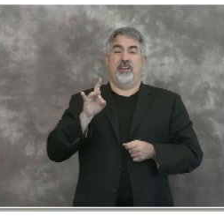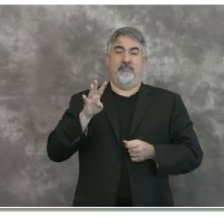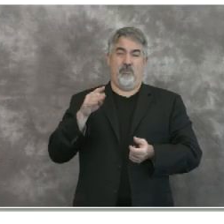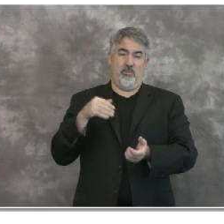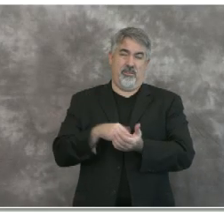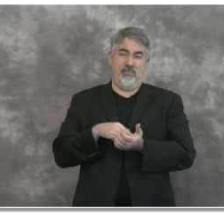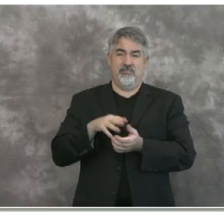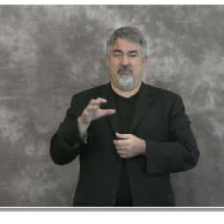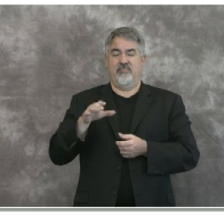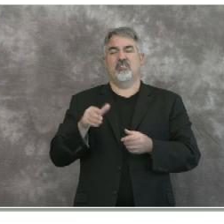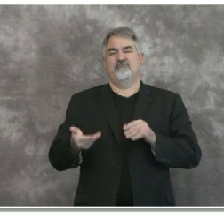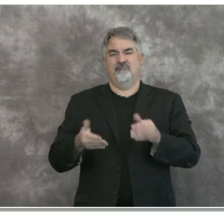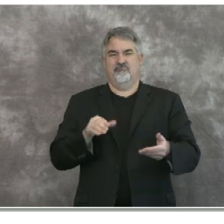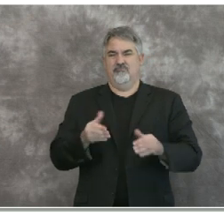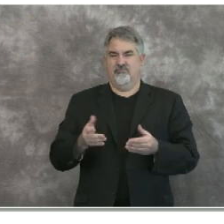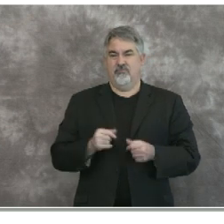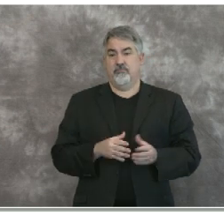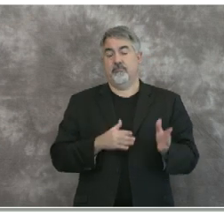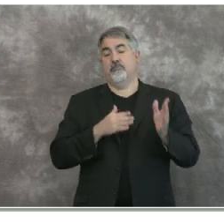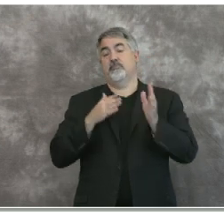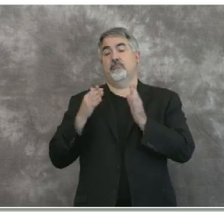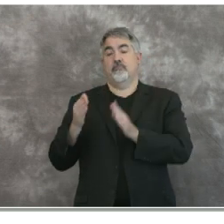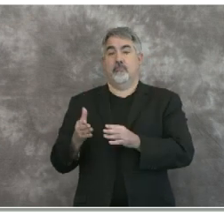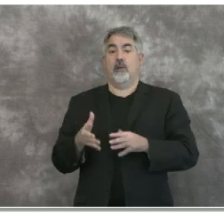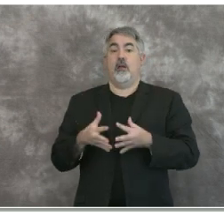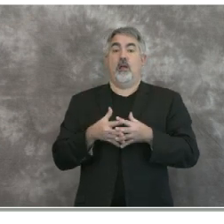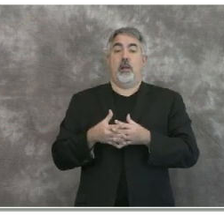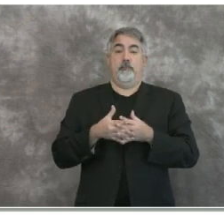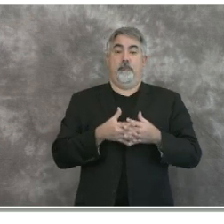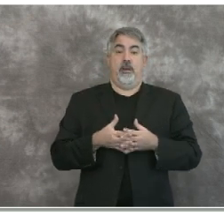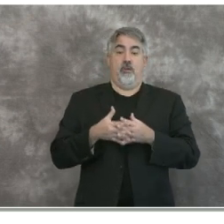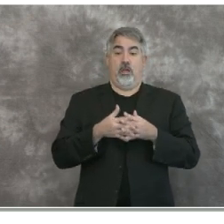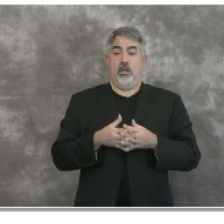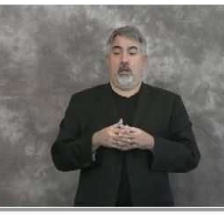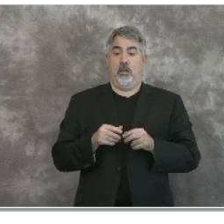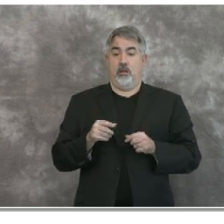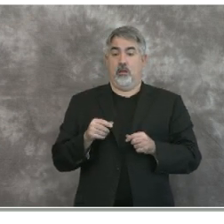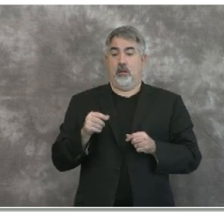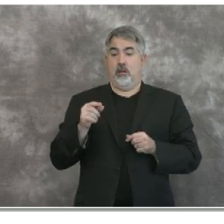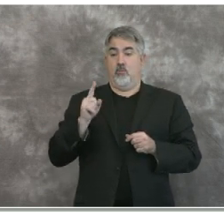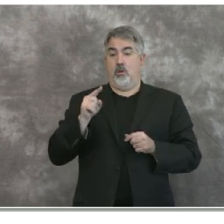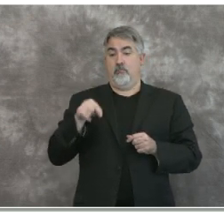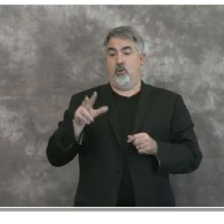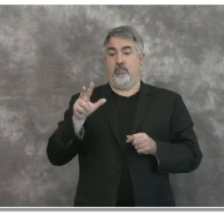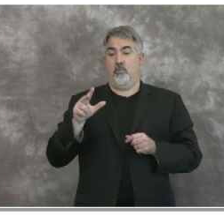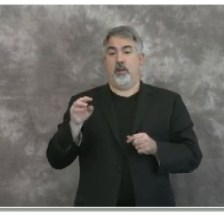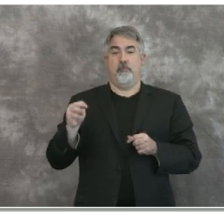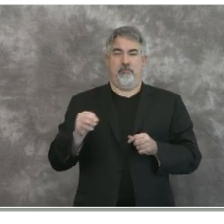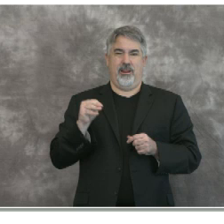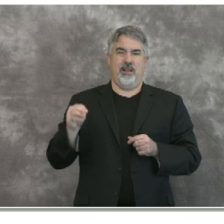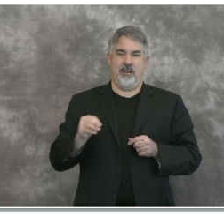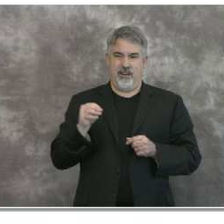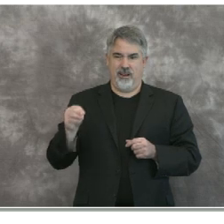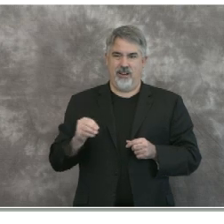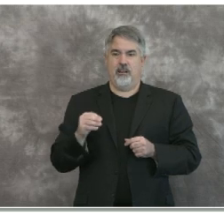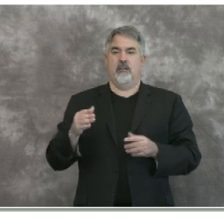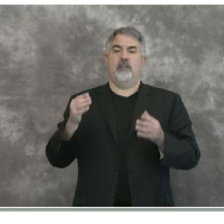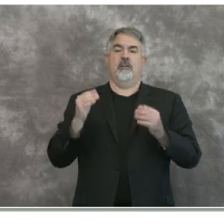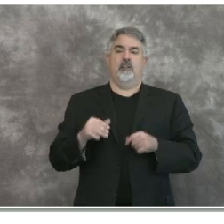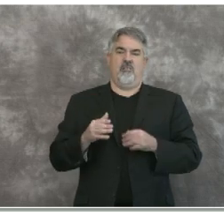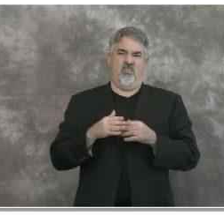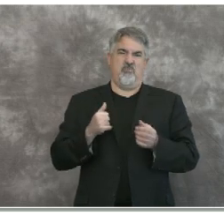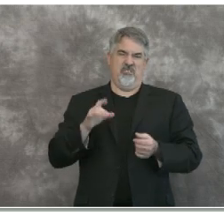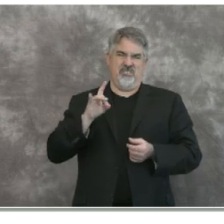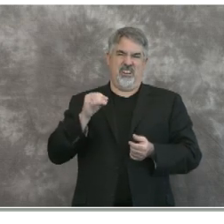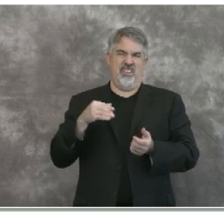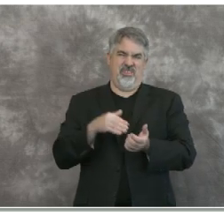deaths. The United States is reporting approximately 1.3 million positive cases, including